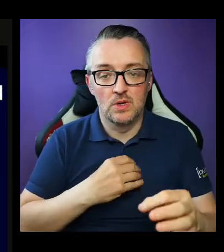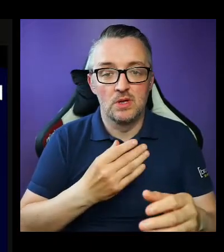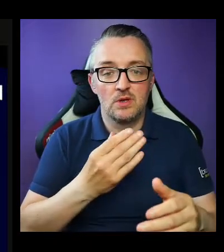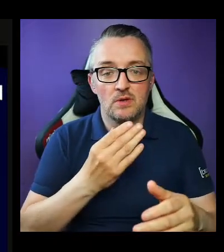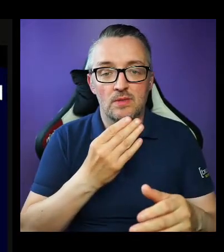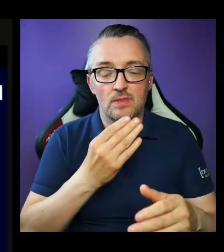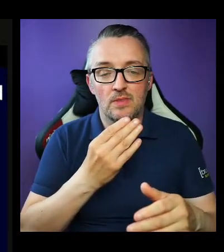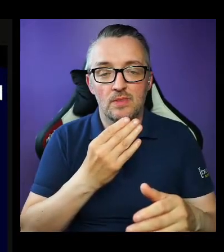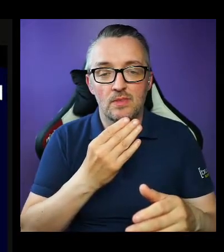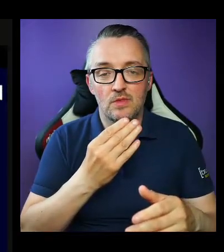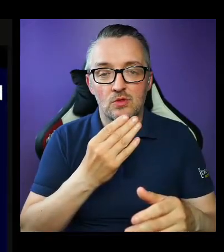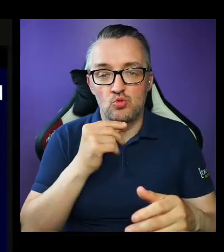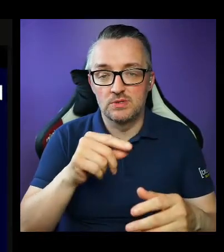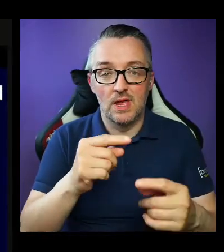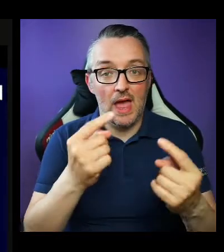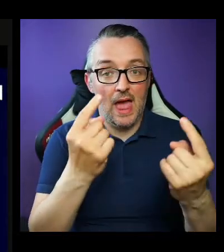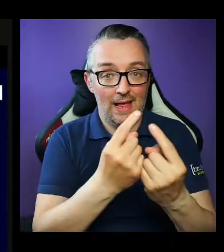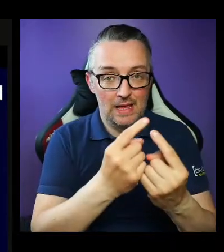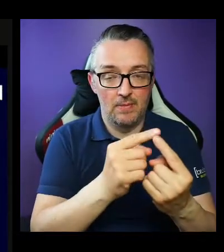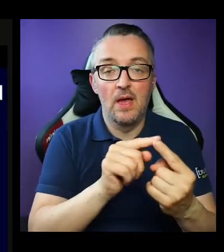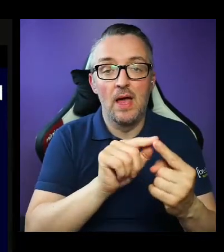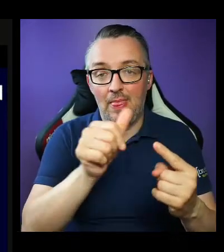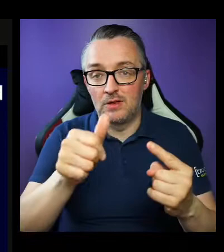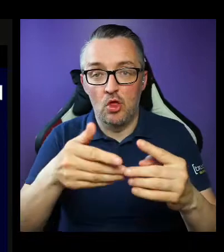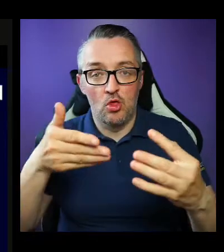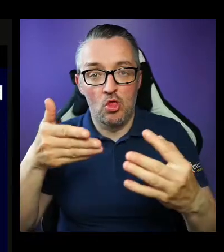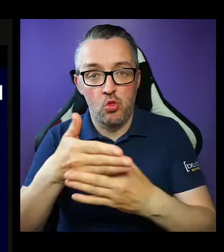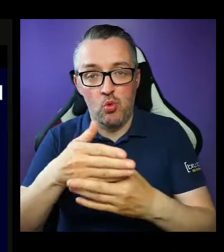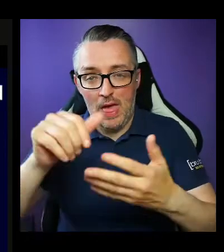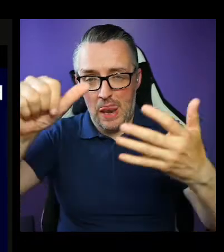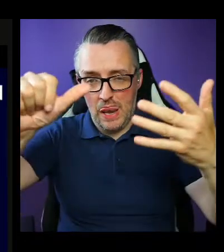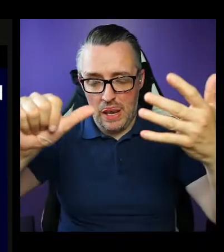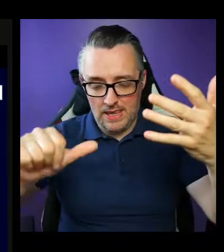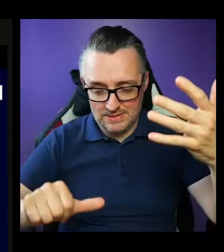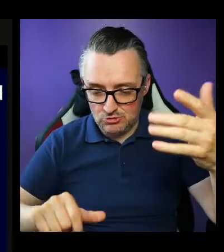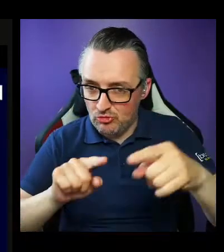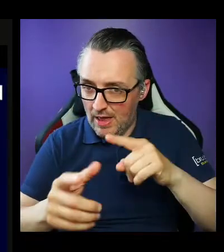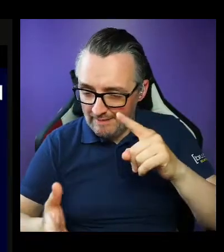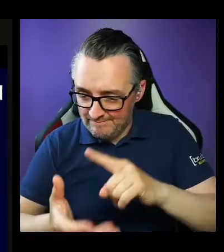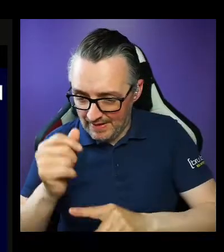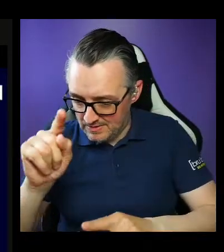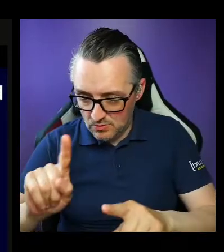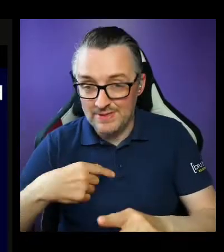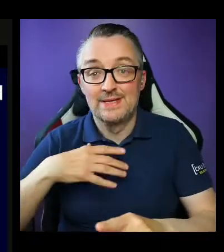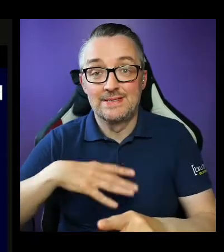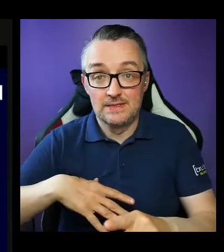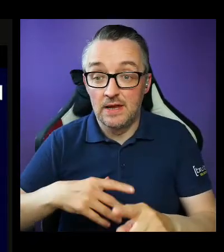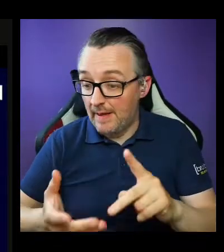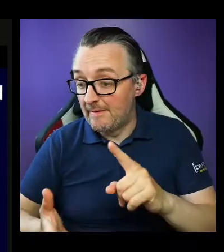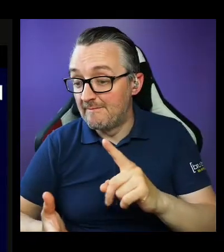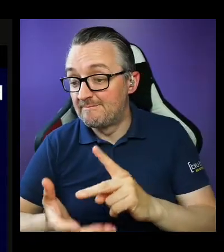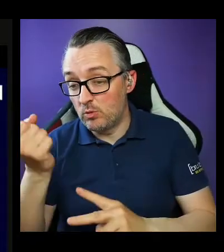the item, then go through the whole list in there, look for something that we needed. If we found